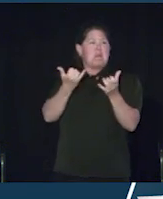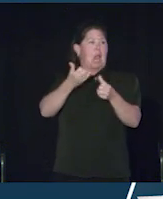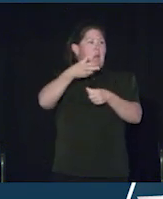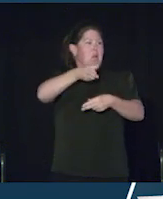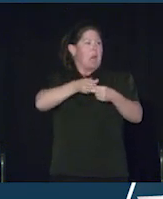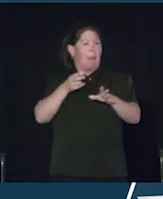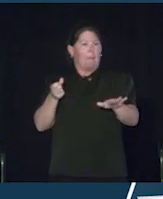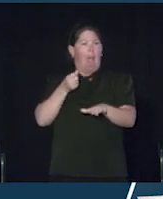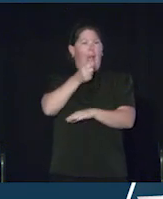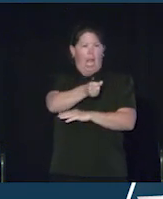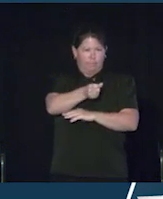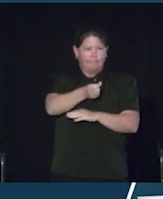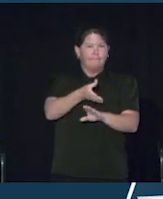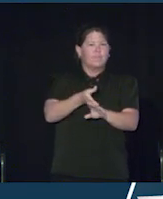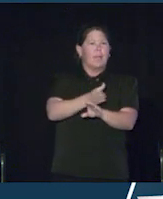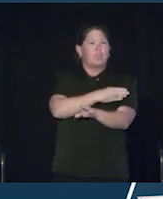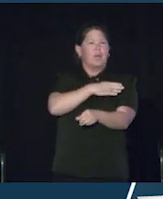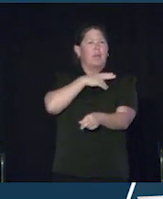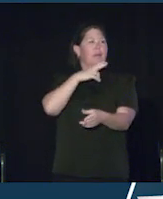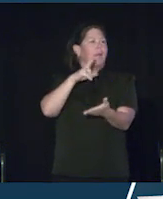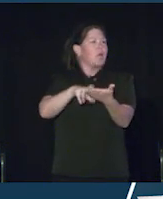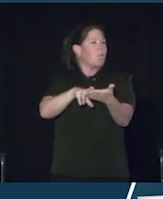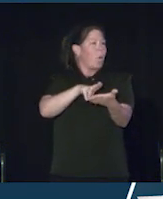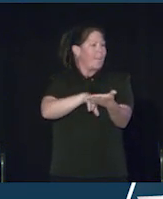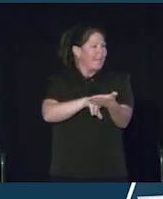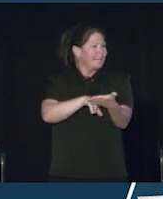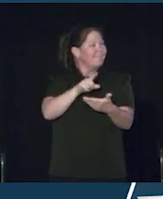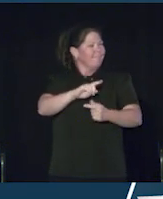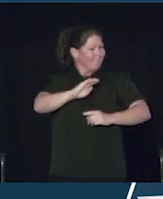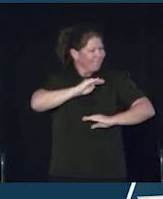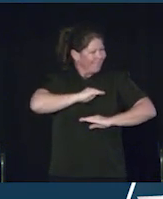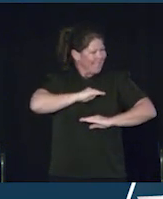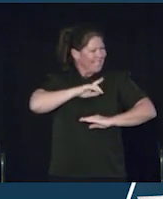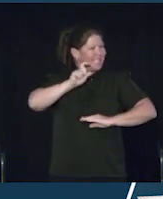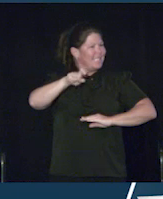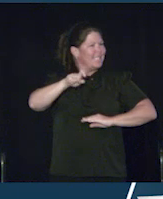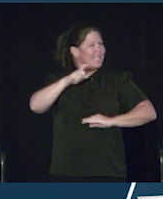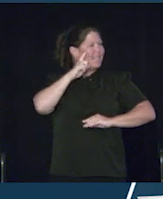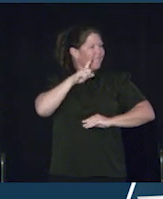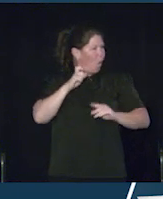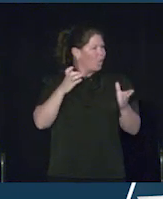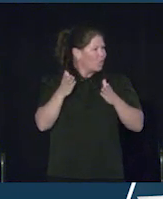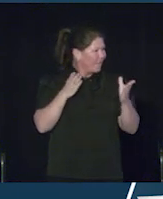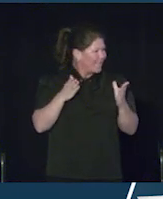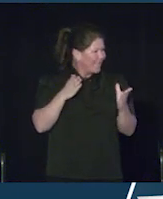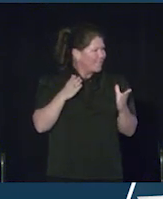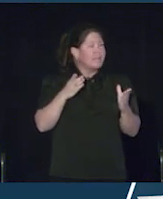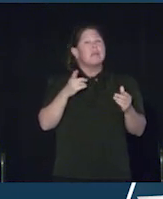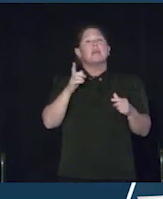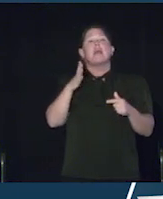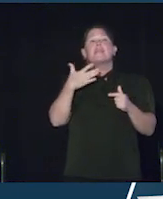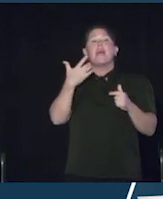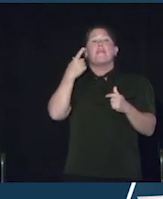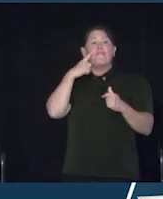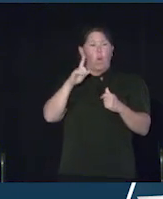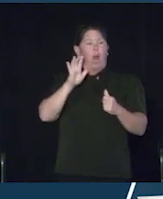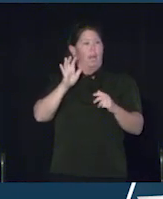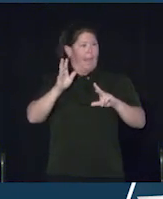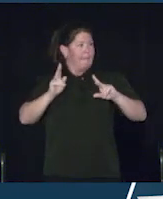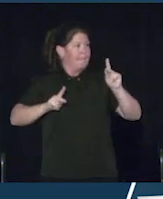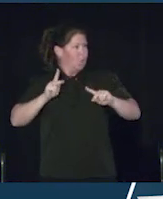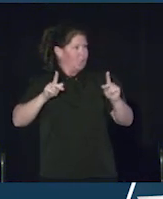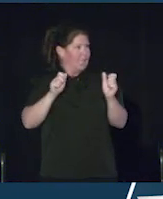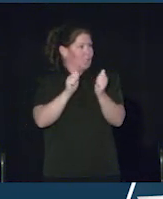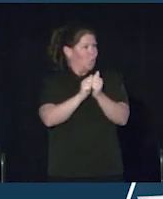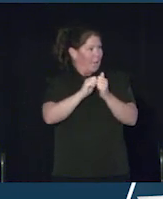the criteria for services in an intermediate care facility for persons with intellectual and developmental disabilities. Once they meet